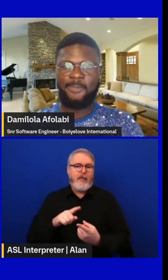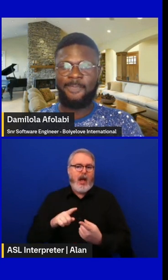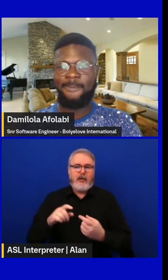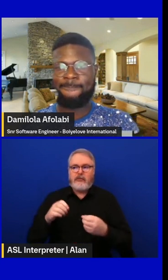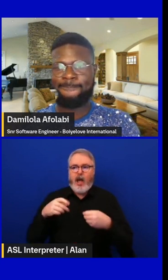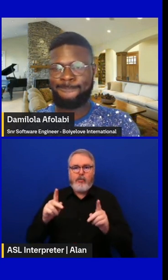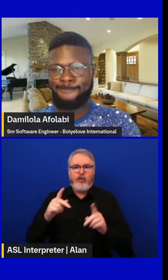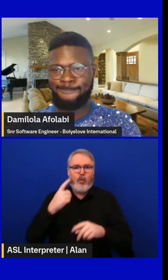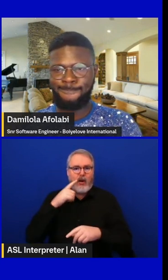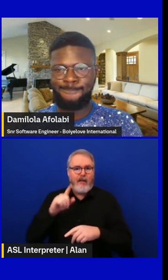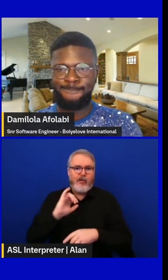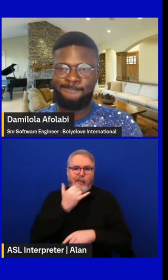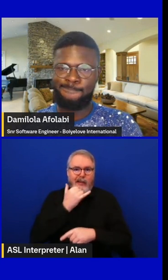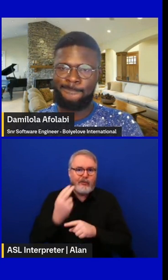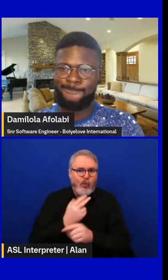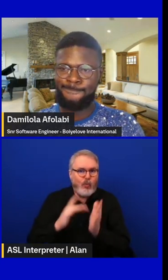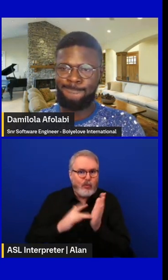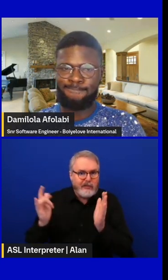leakage.